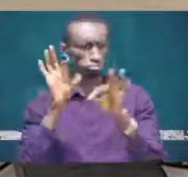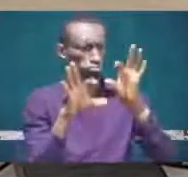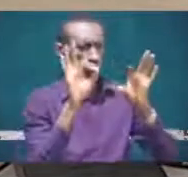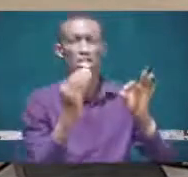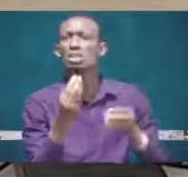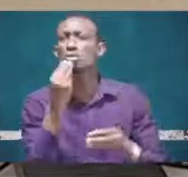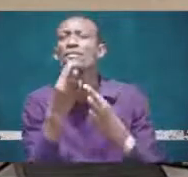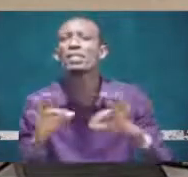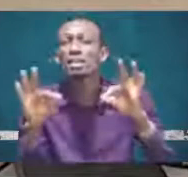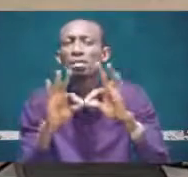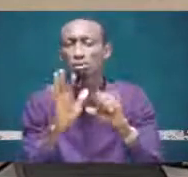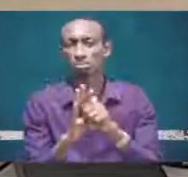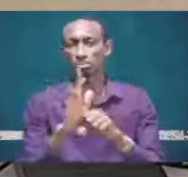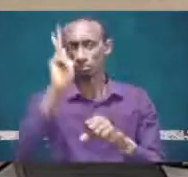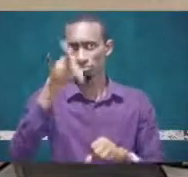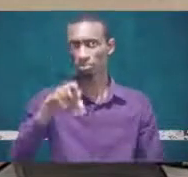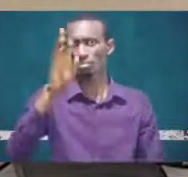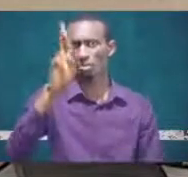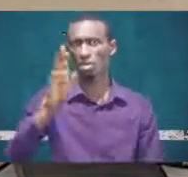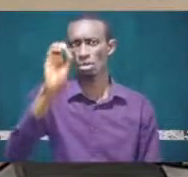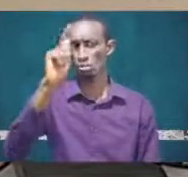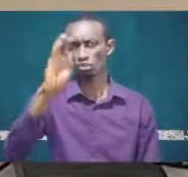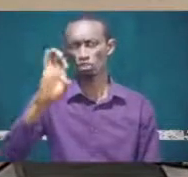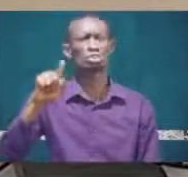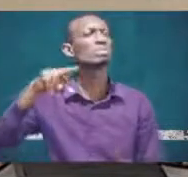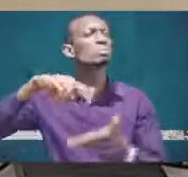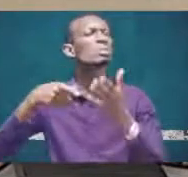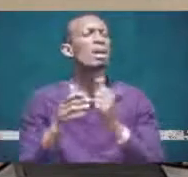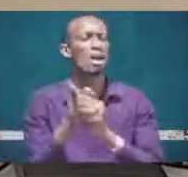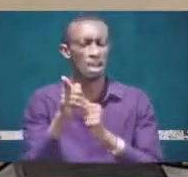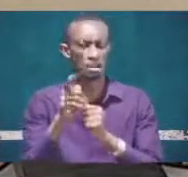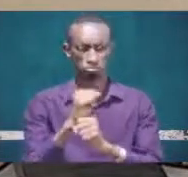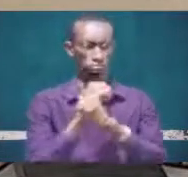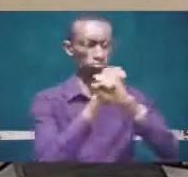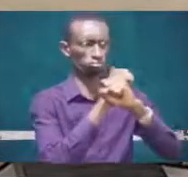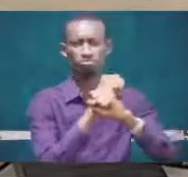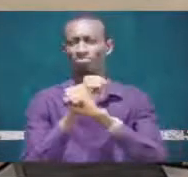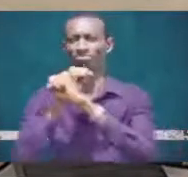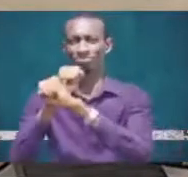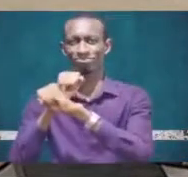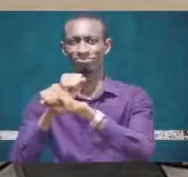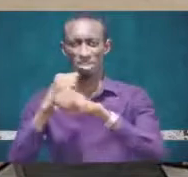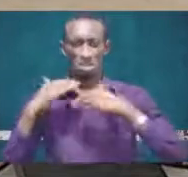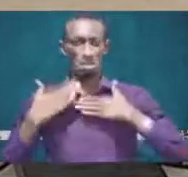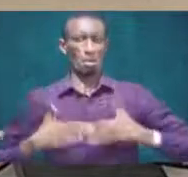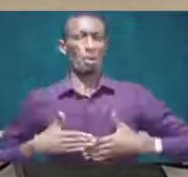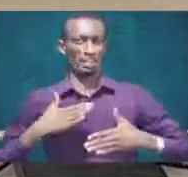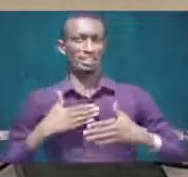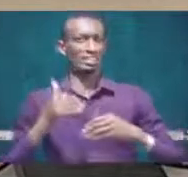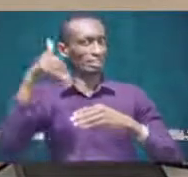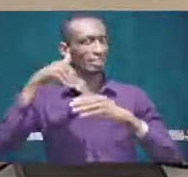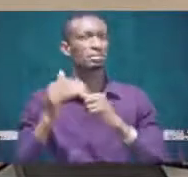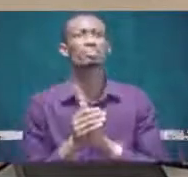epithelial tissues protect those internal organs of the body. Then the diffusion, which is the movement of